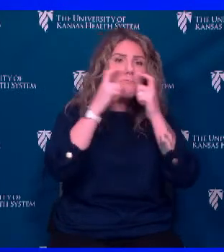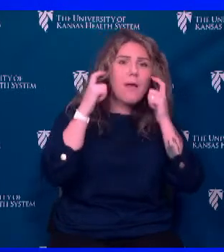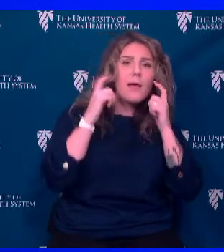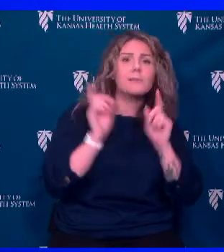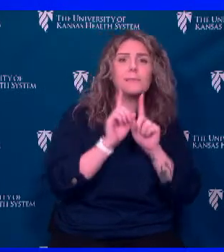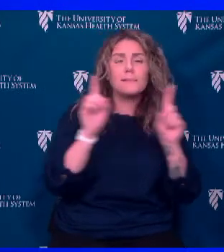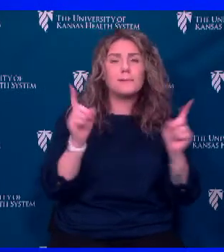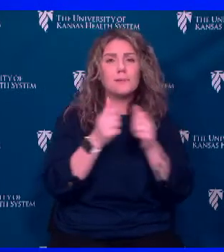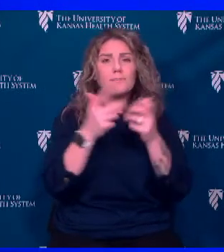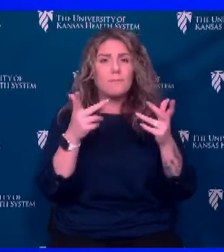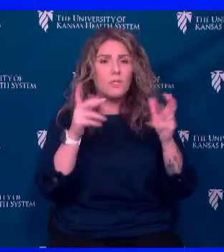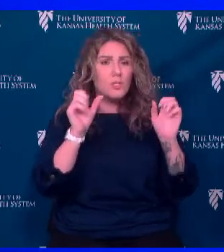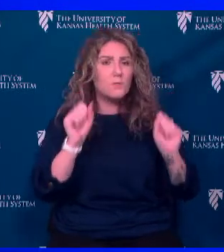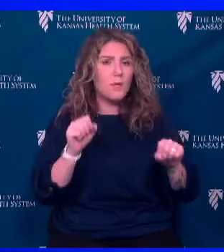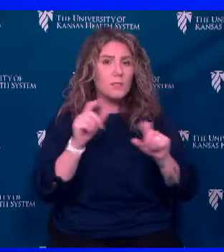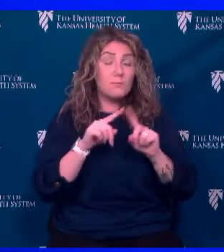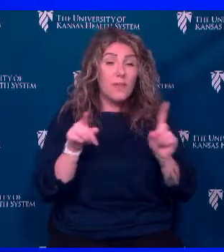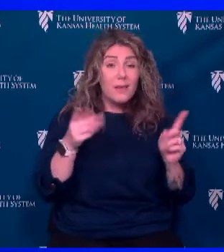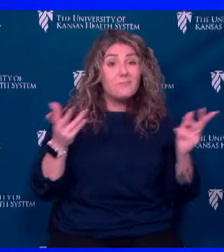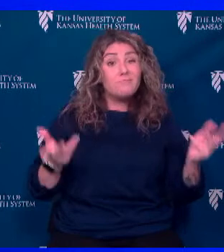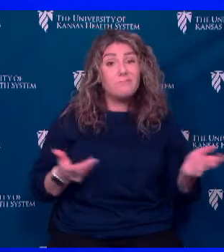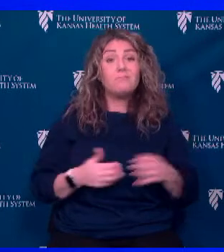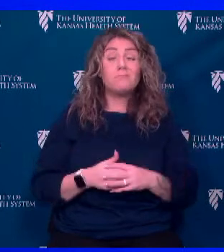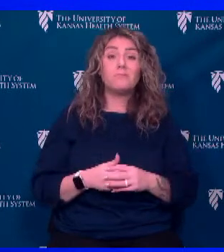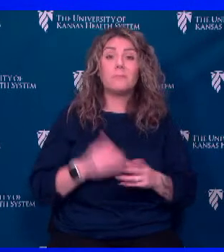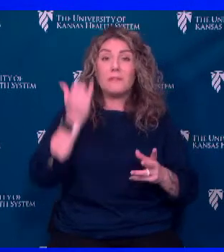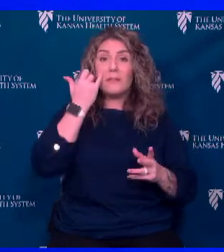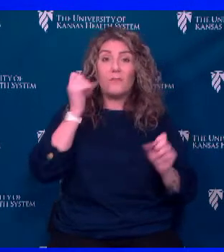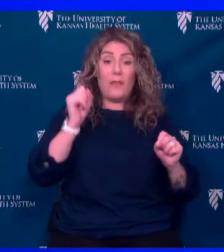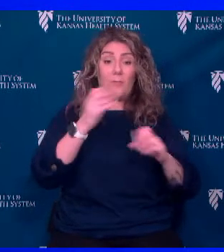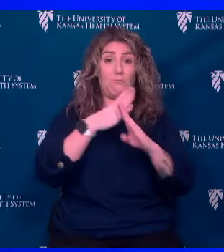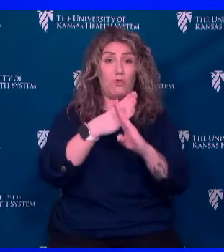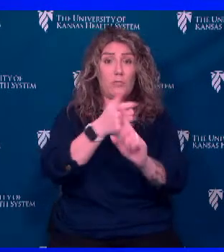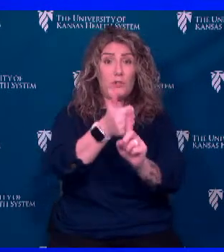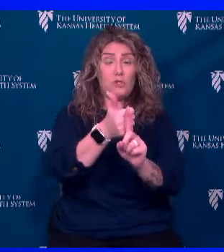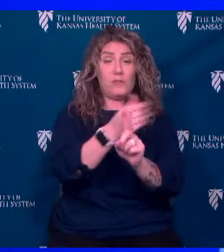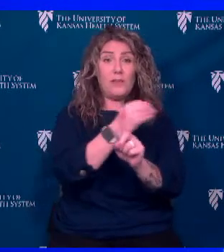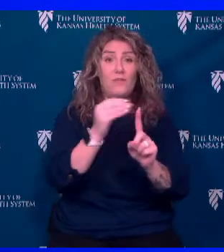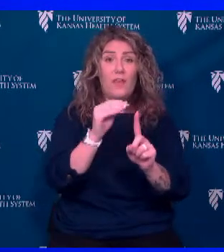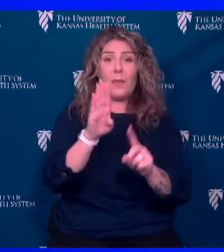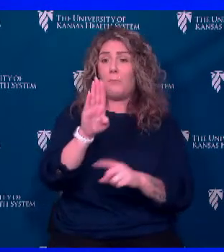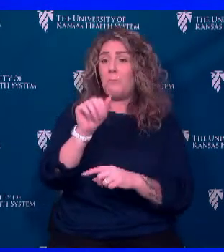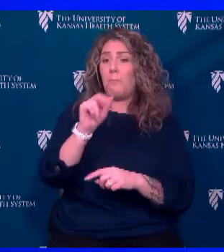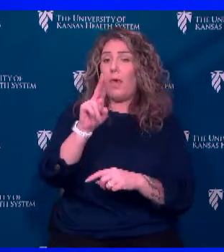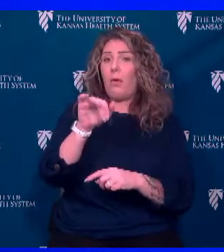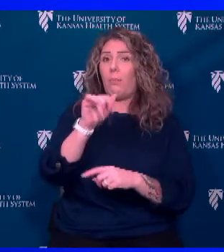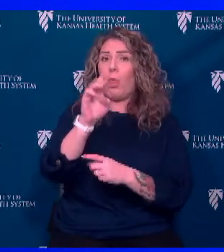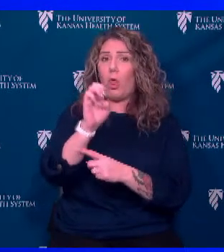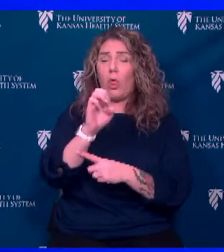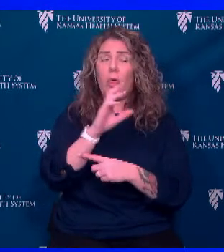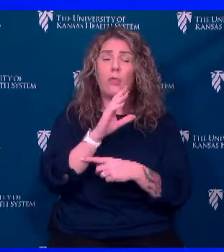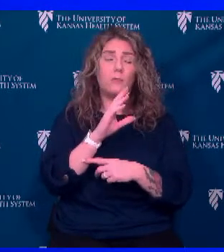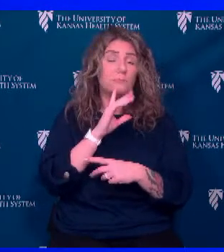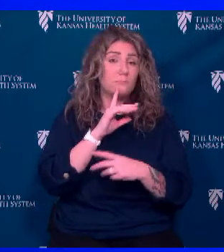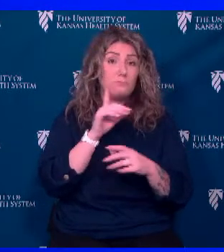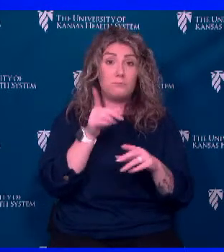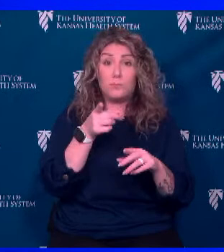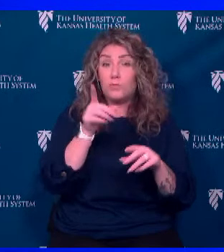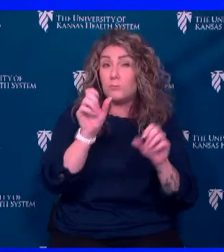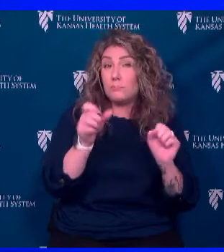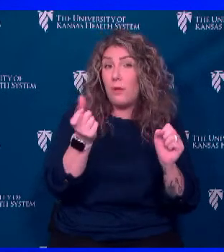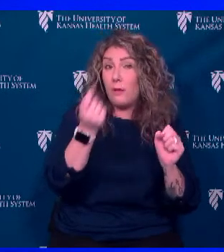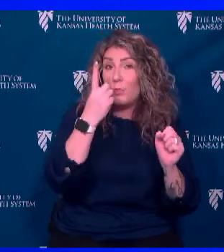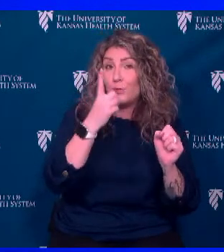possible. But I think if you can protect yourself and your bubble as much as possible and understand